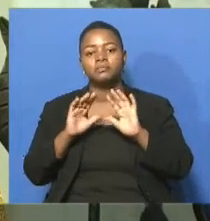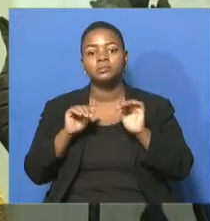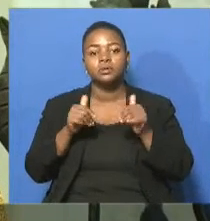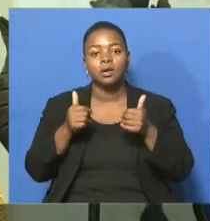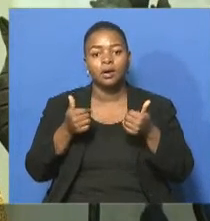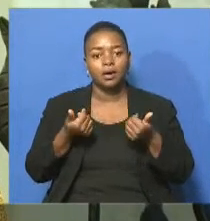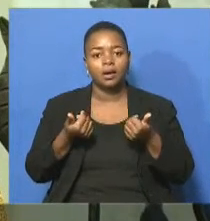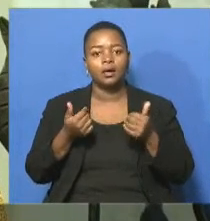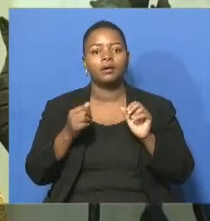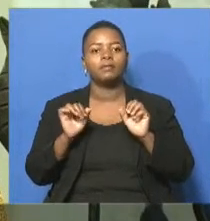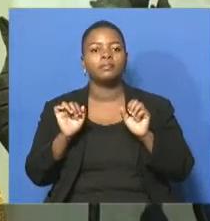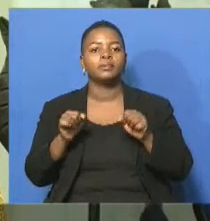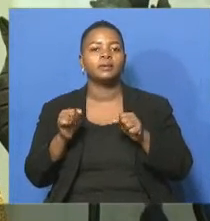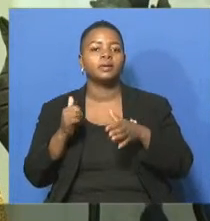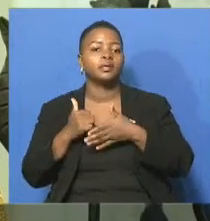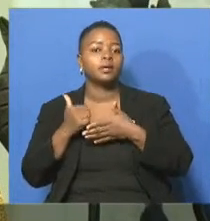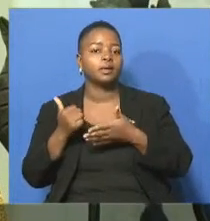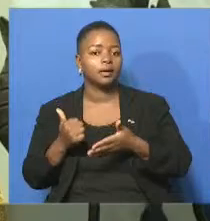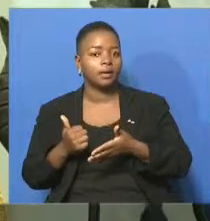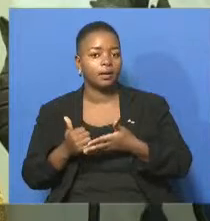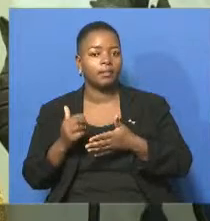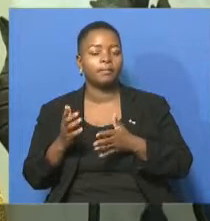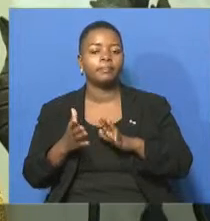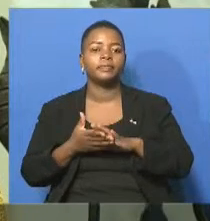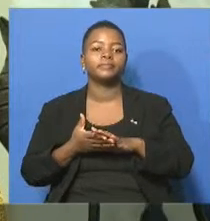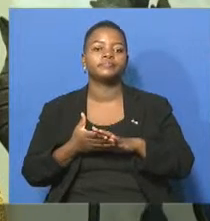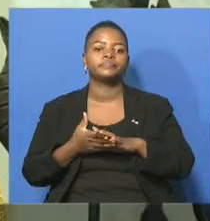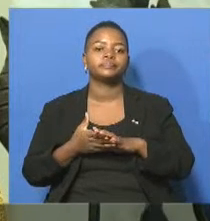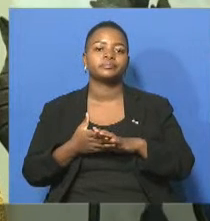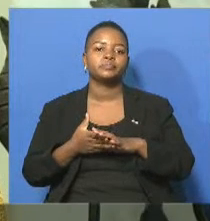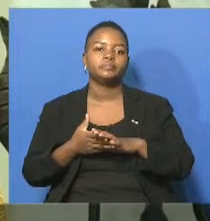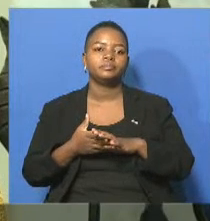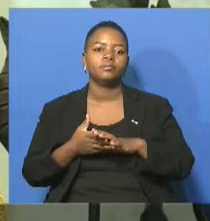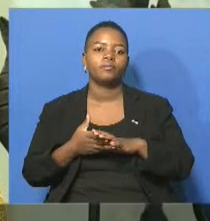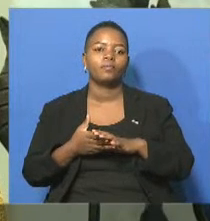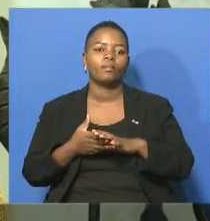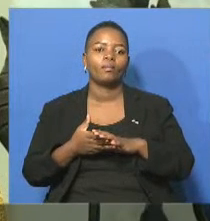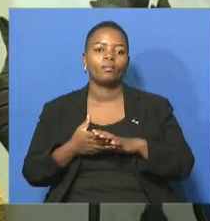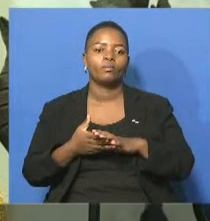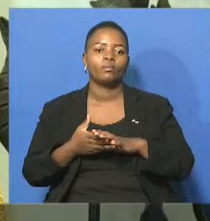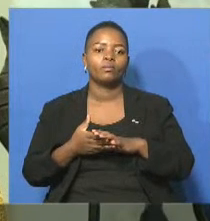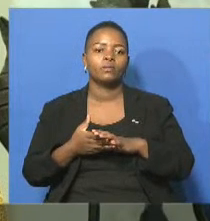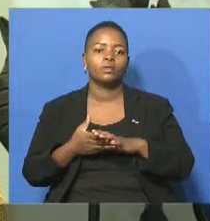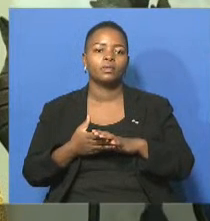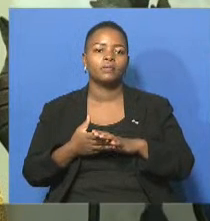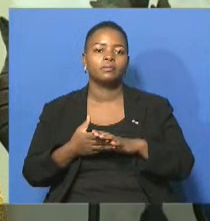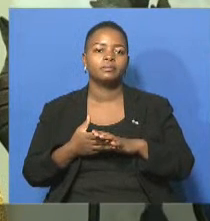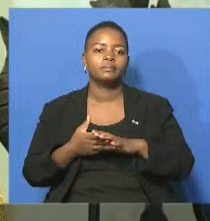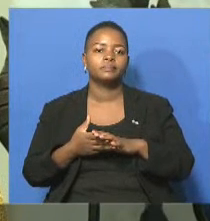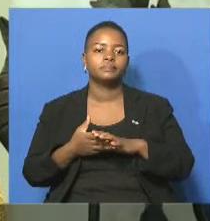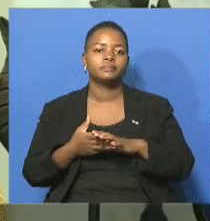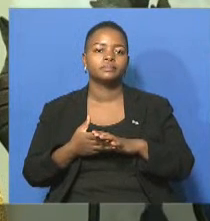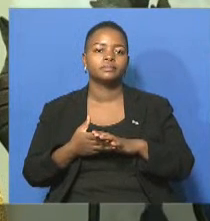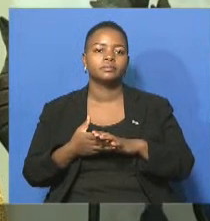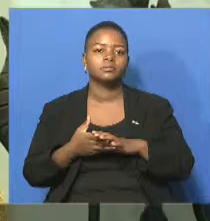are mostly susceptible, and the very young are mostly susceptible to falling